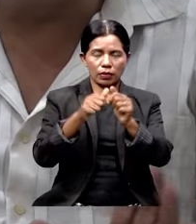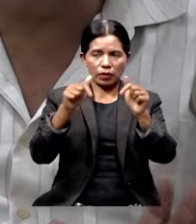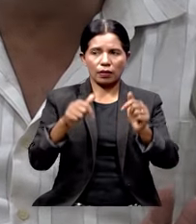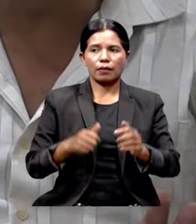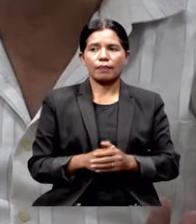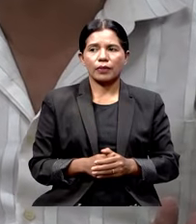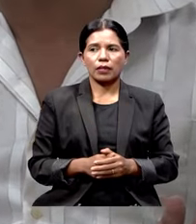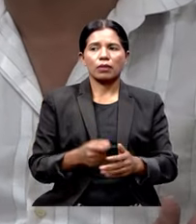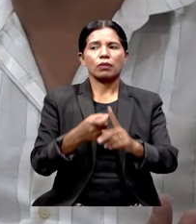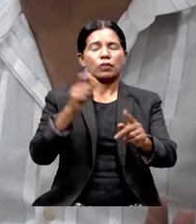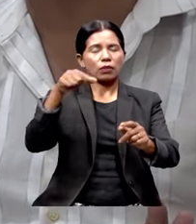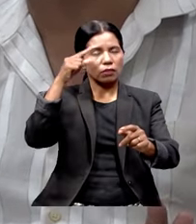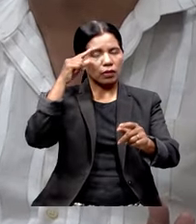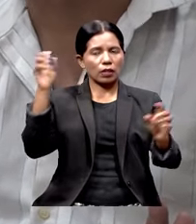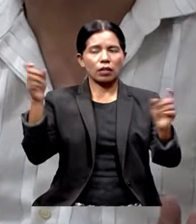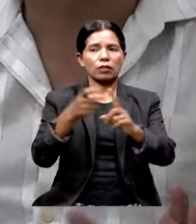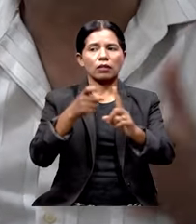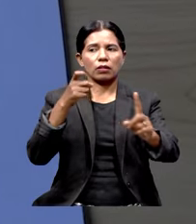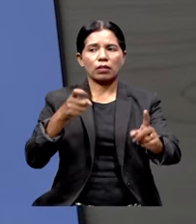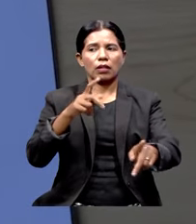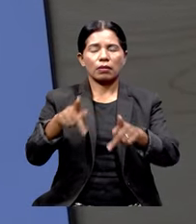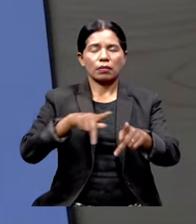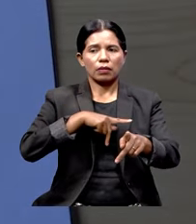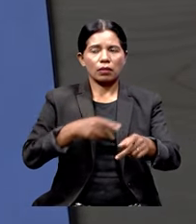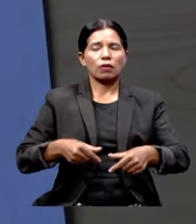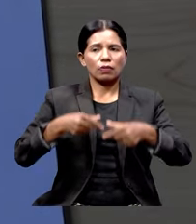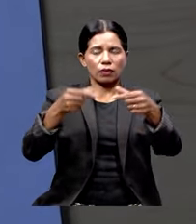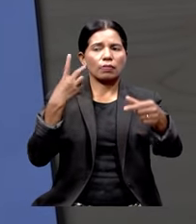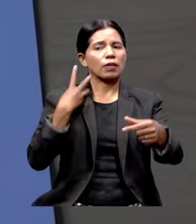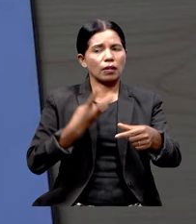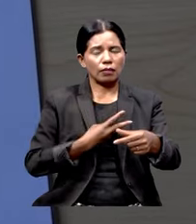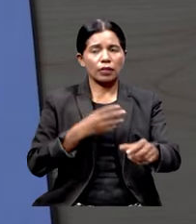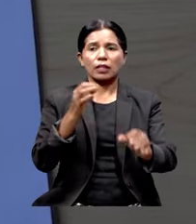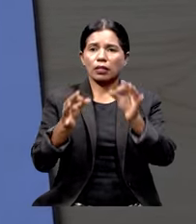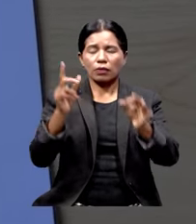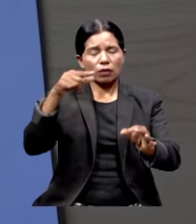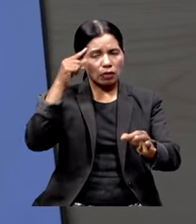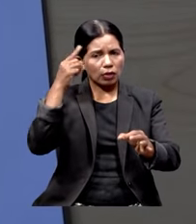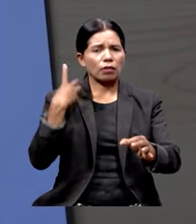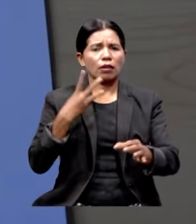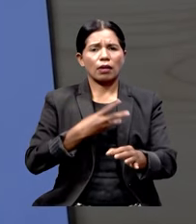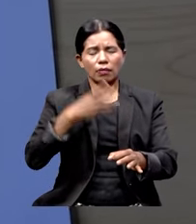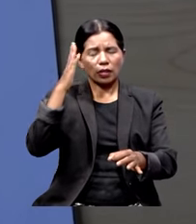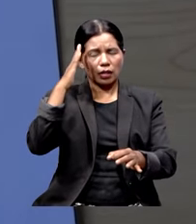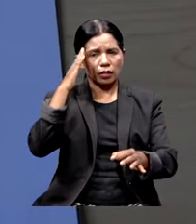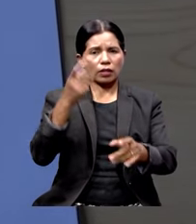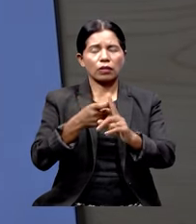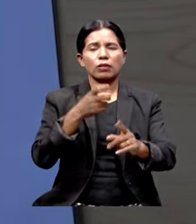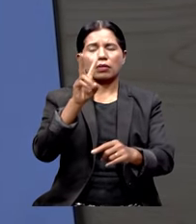kontrato ni governo la os kontrato ma husi pessoal ma fobami se governo ami hatene kata parte